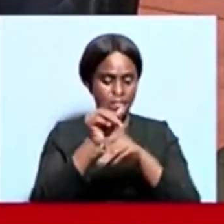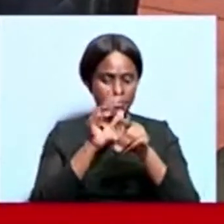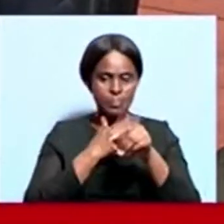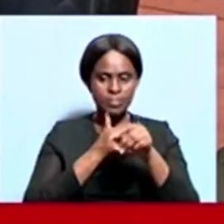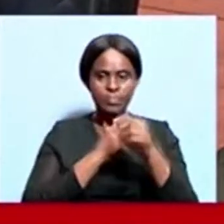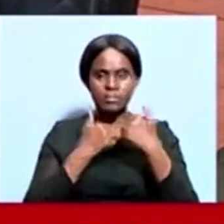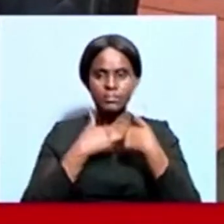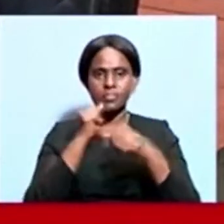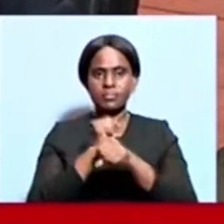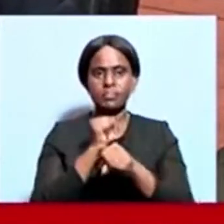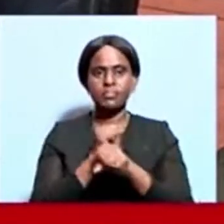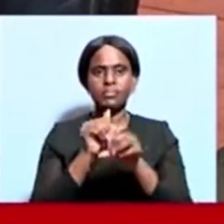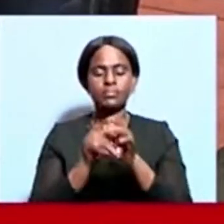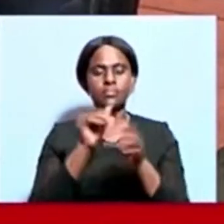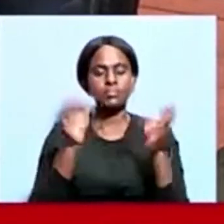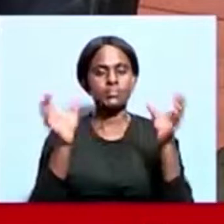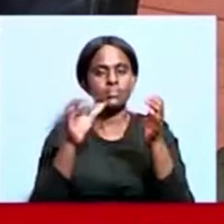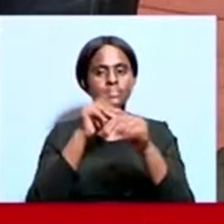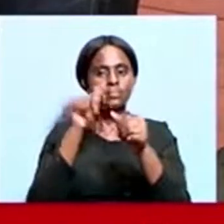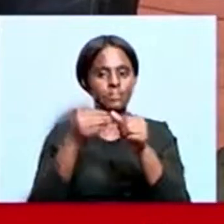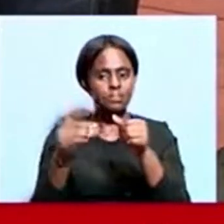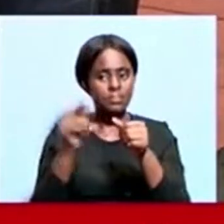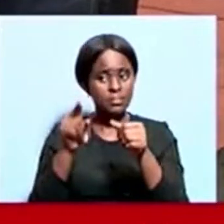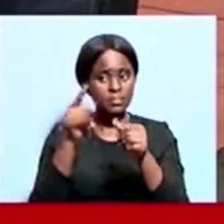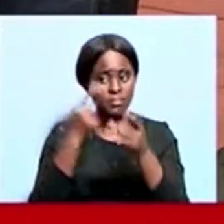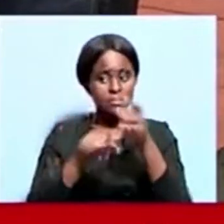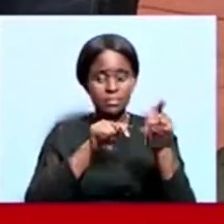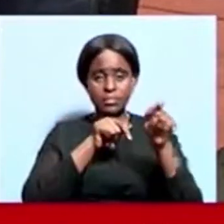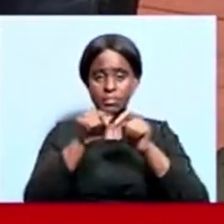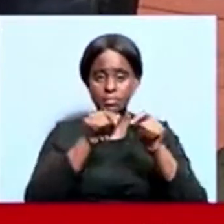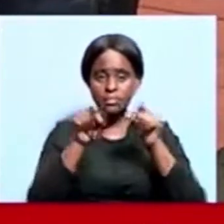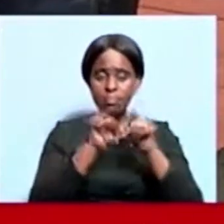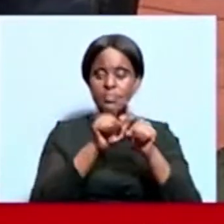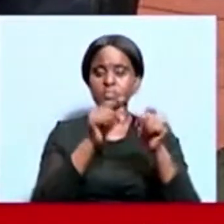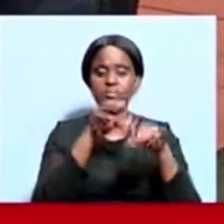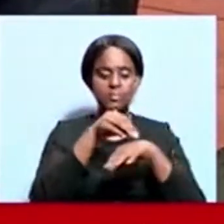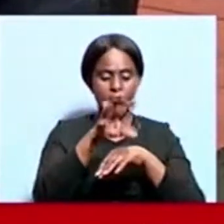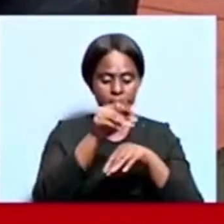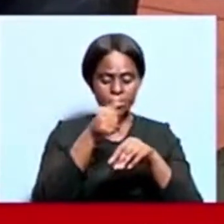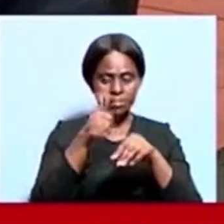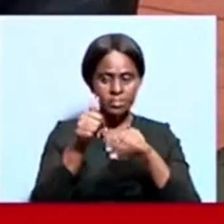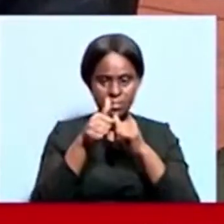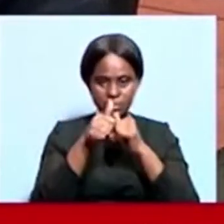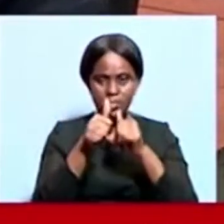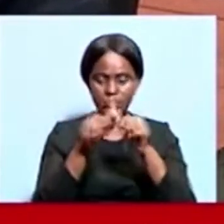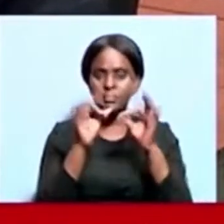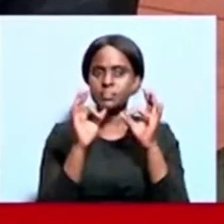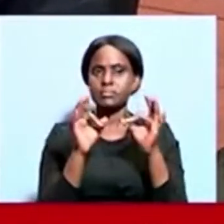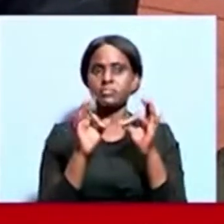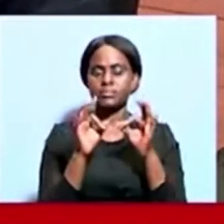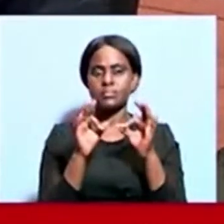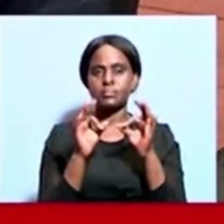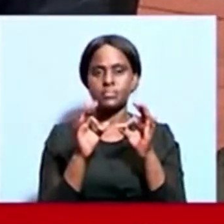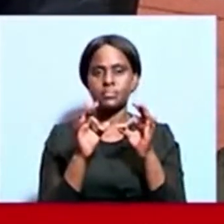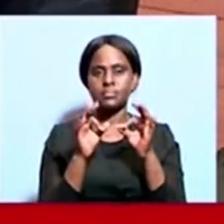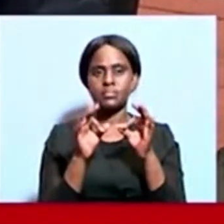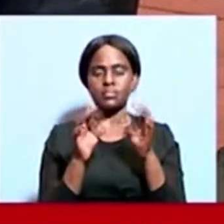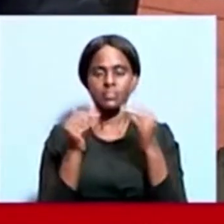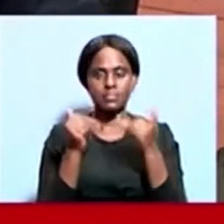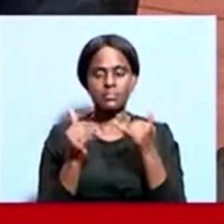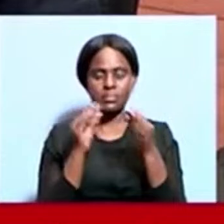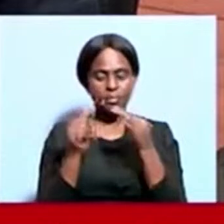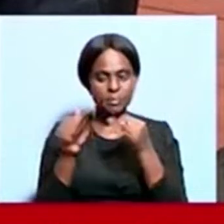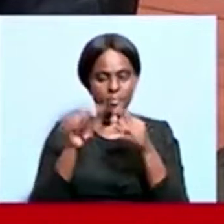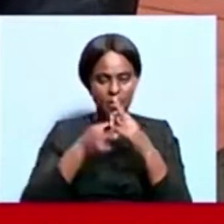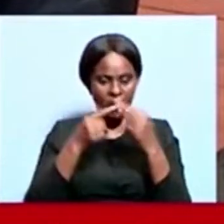worked in local authorities. Everything is regulated and guided, and you are following very well. Now, if you